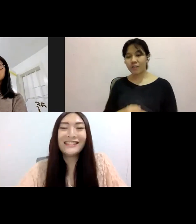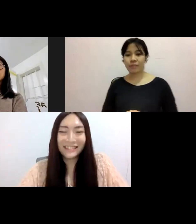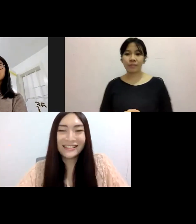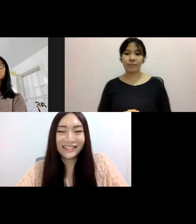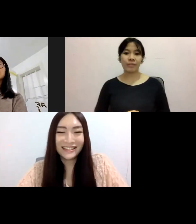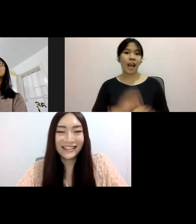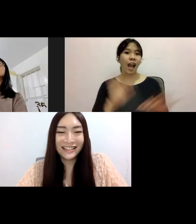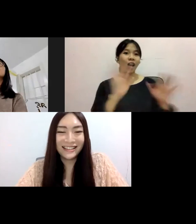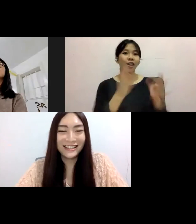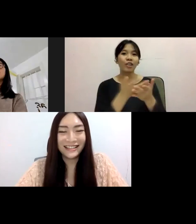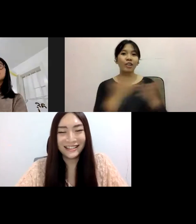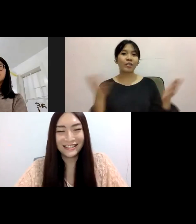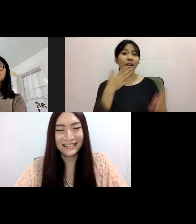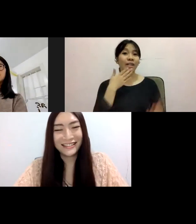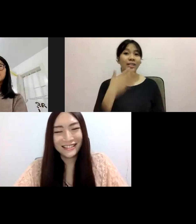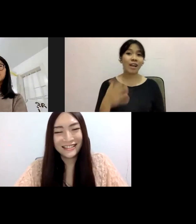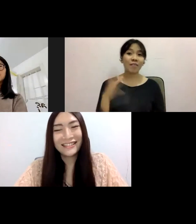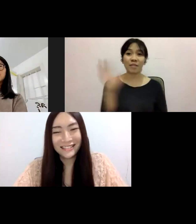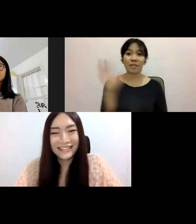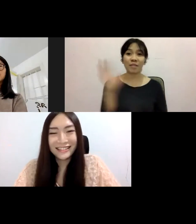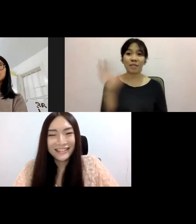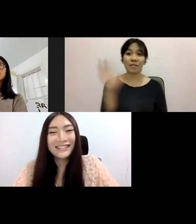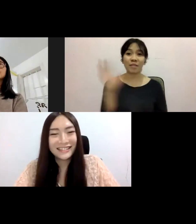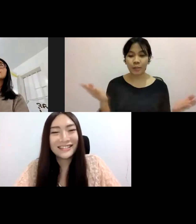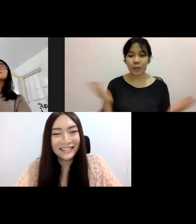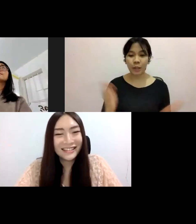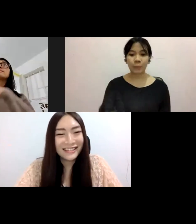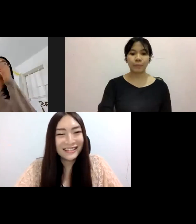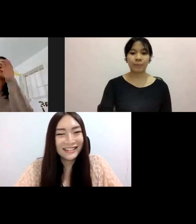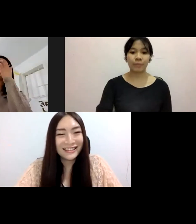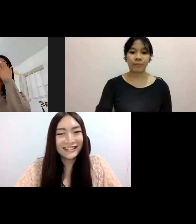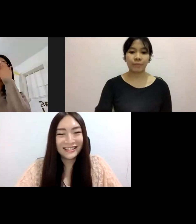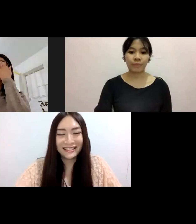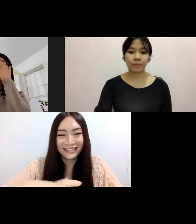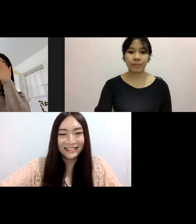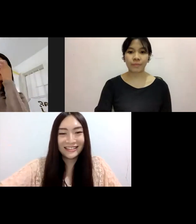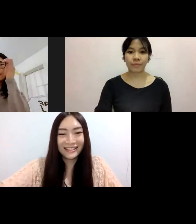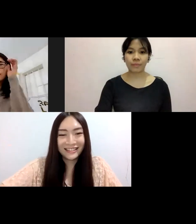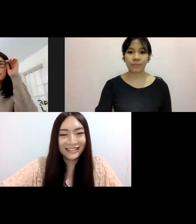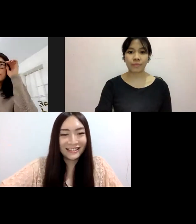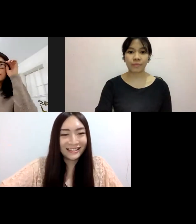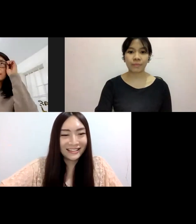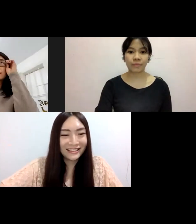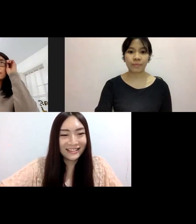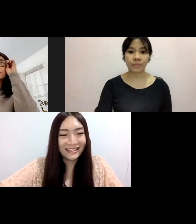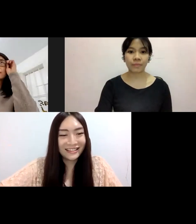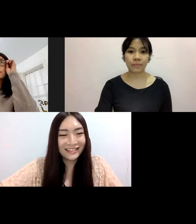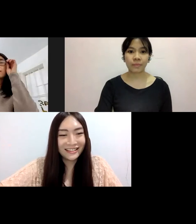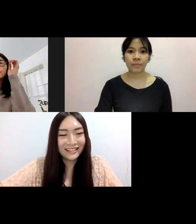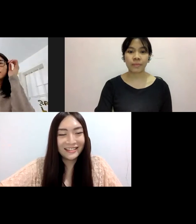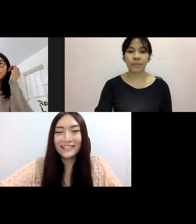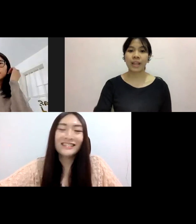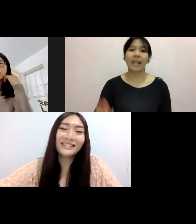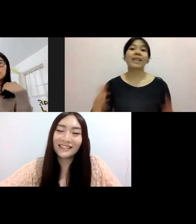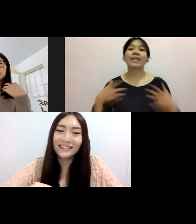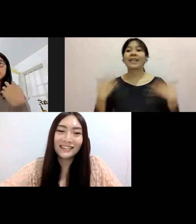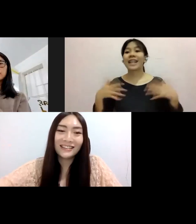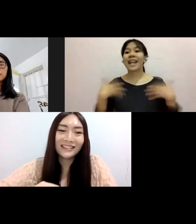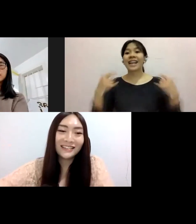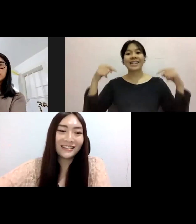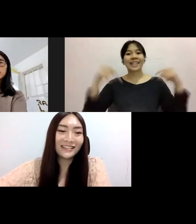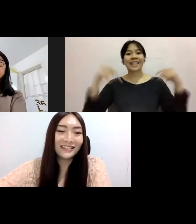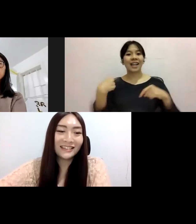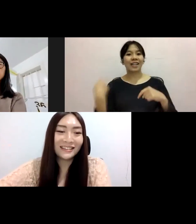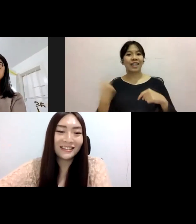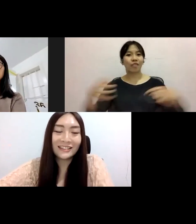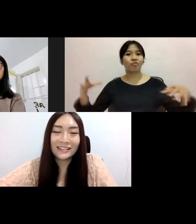evening. Good to see you today. Okay, before we start talking about love, we would like to give a